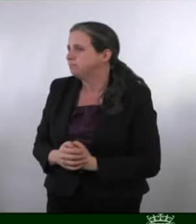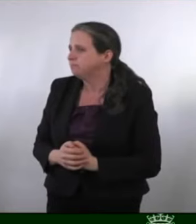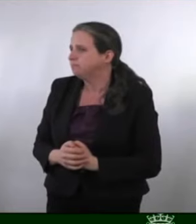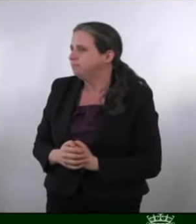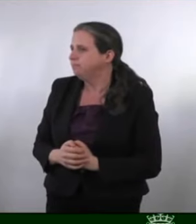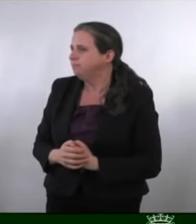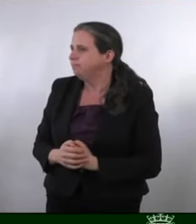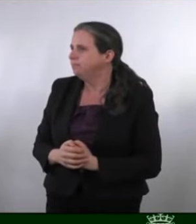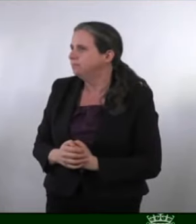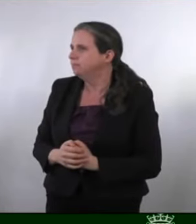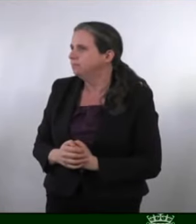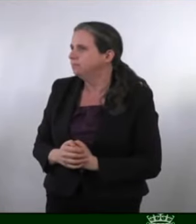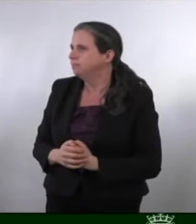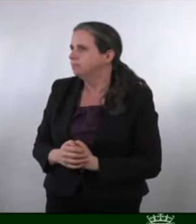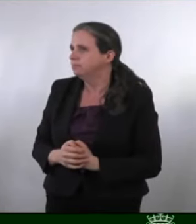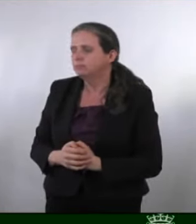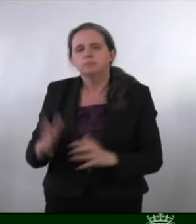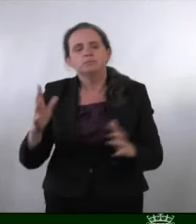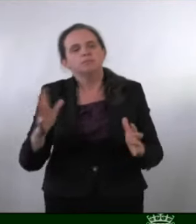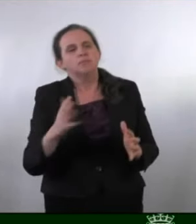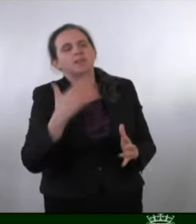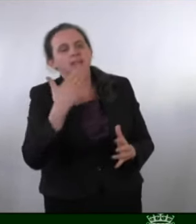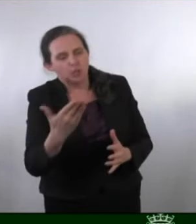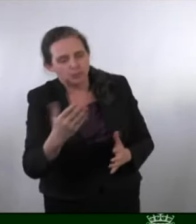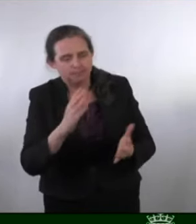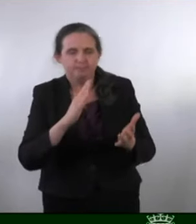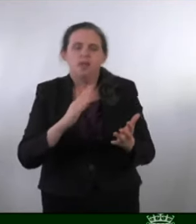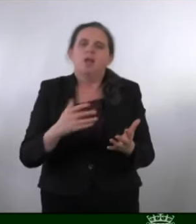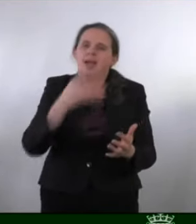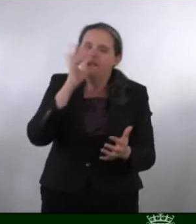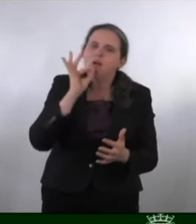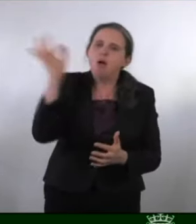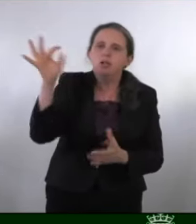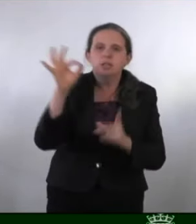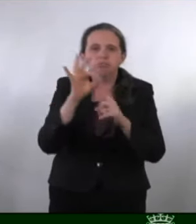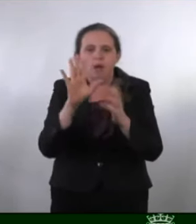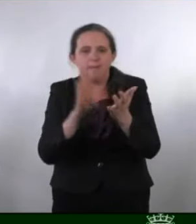friend, what progress is being made in